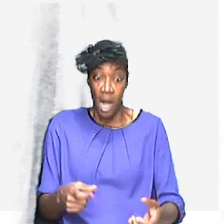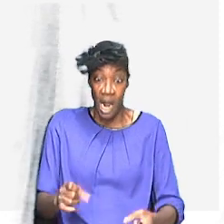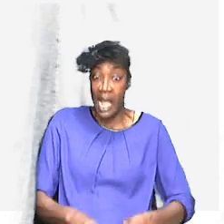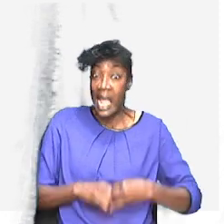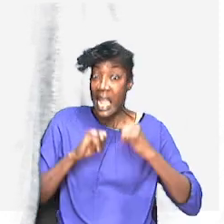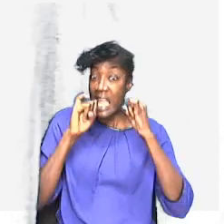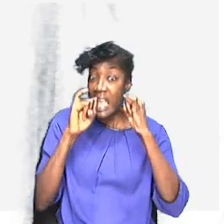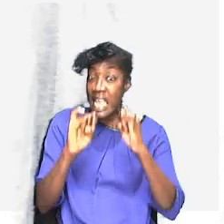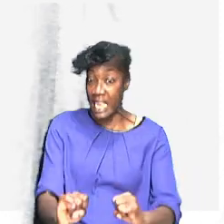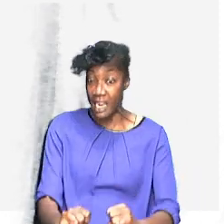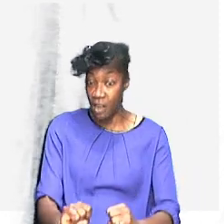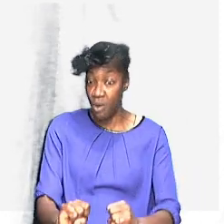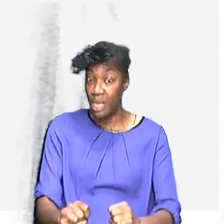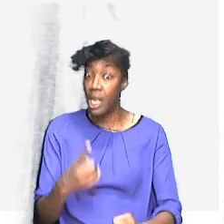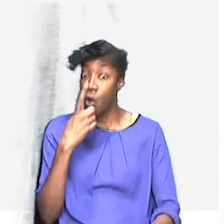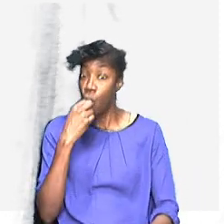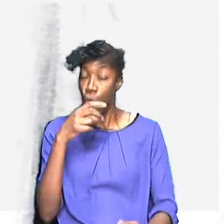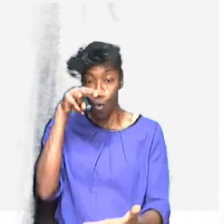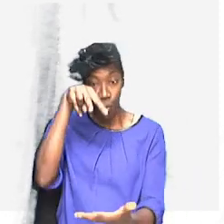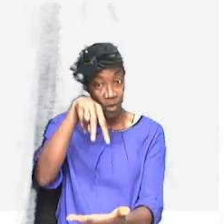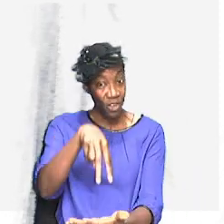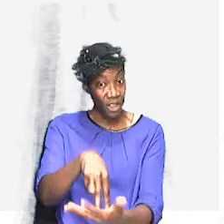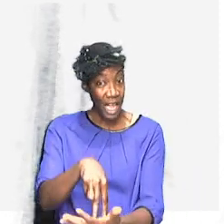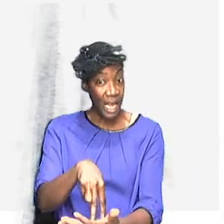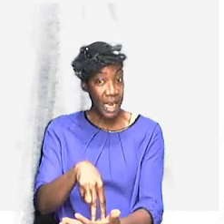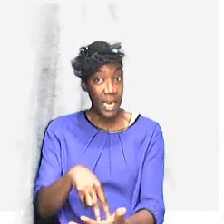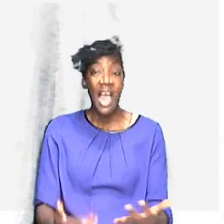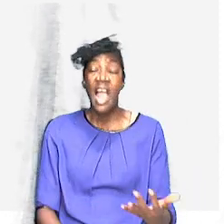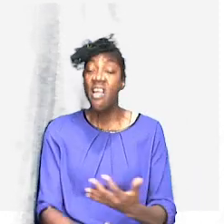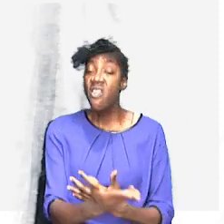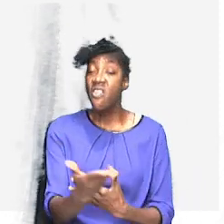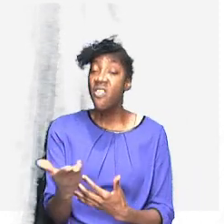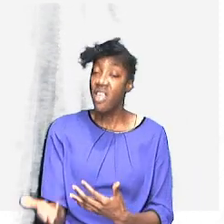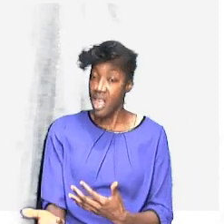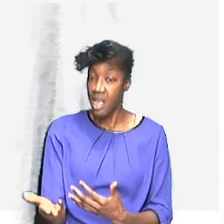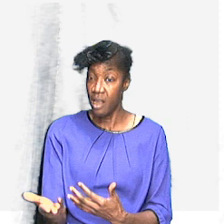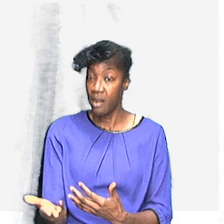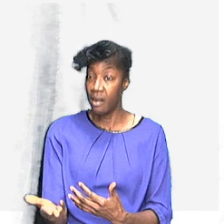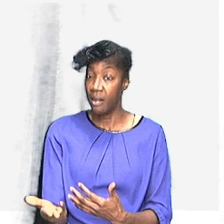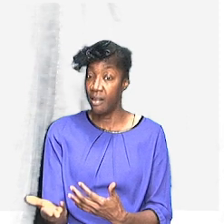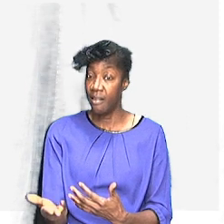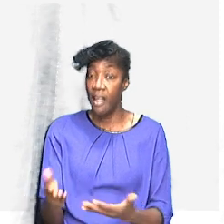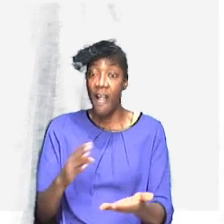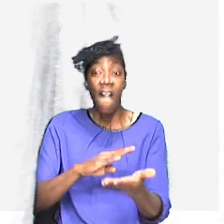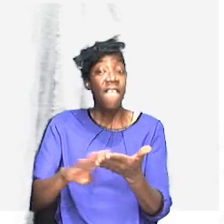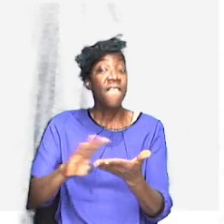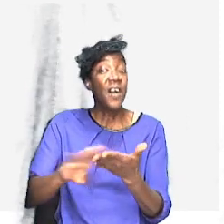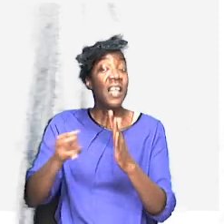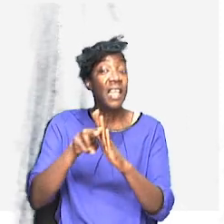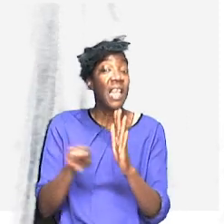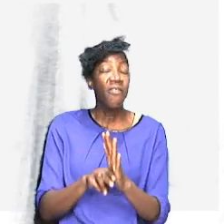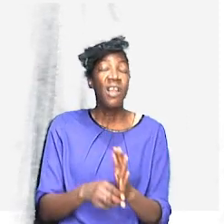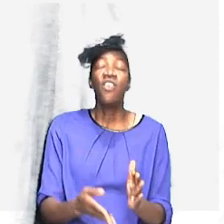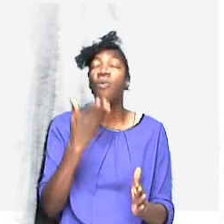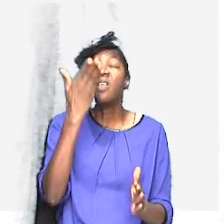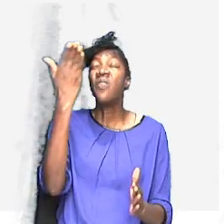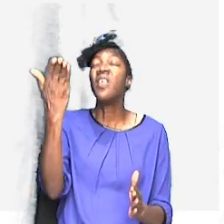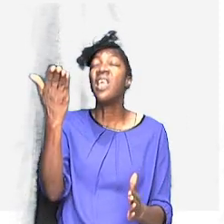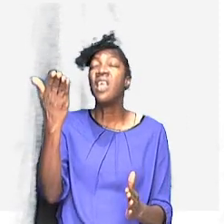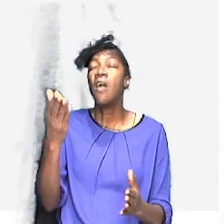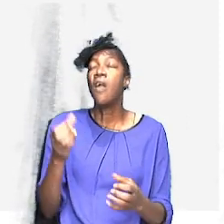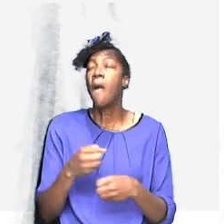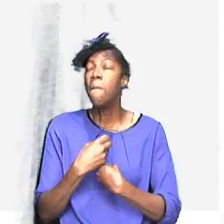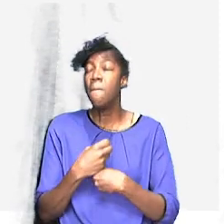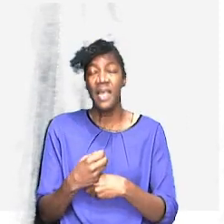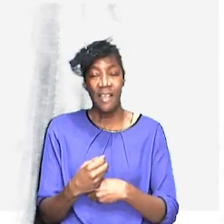who shall stand?" Amen. "But there is a forgiveness with thee that thou mayest be